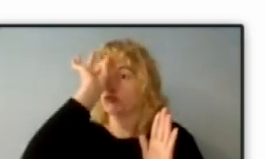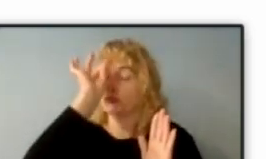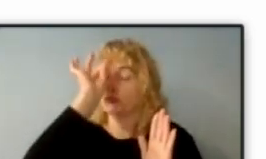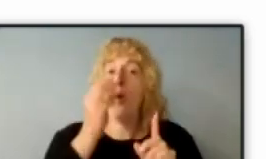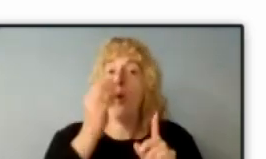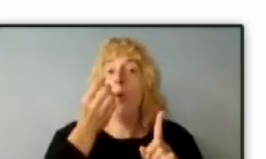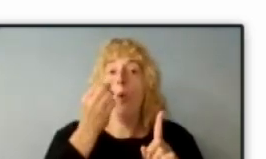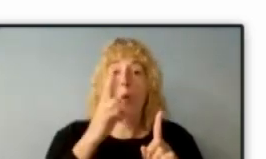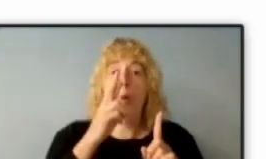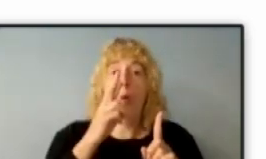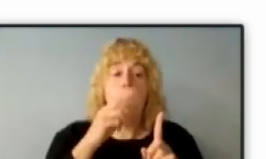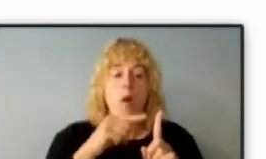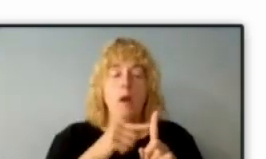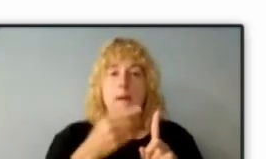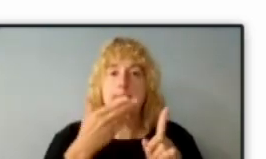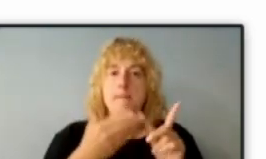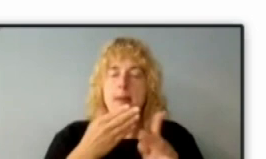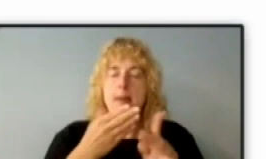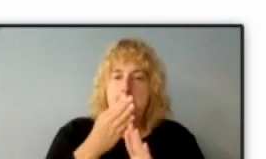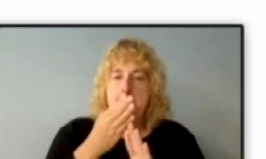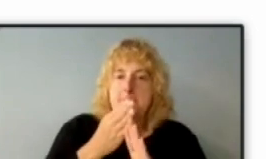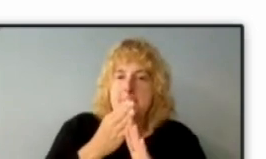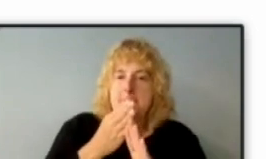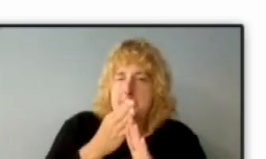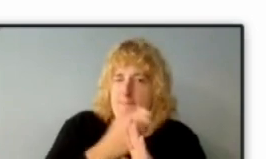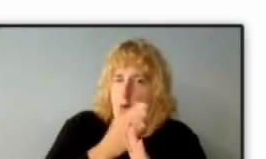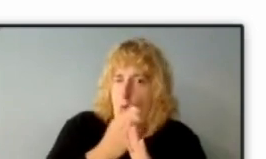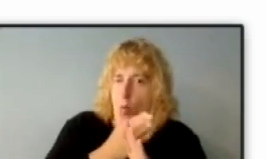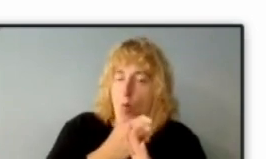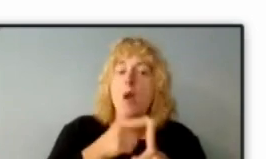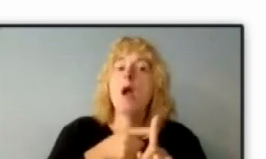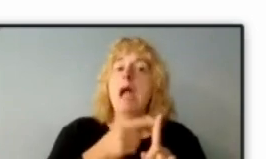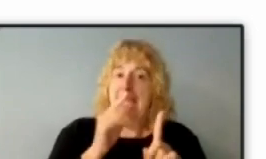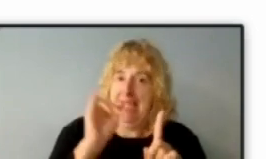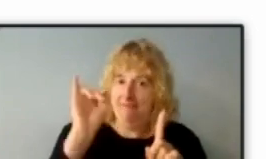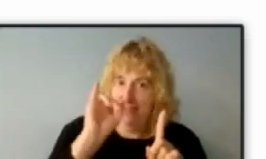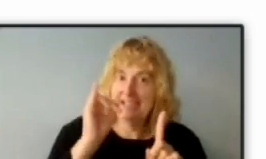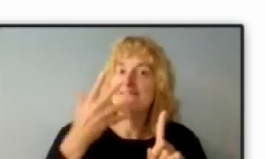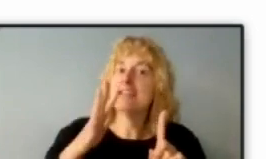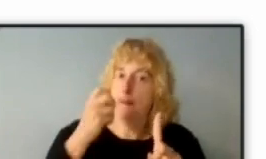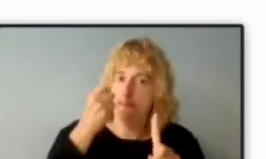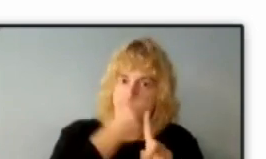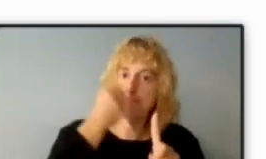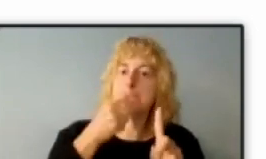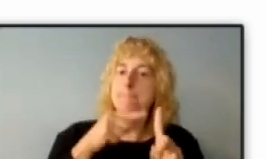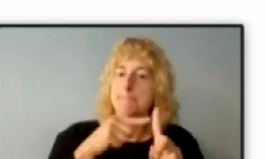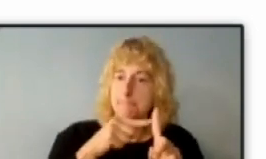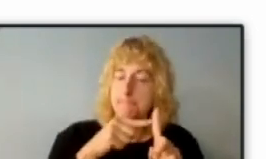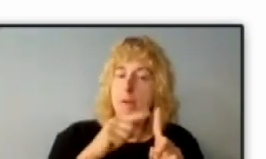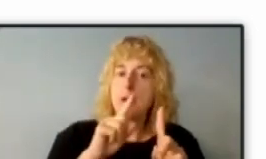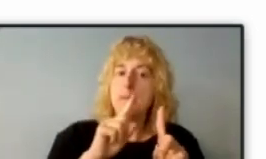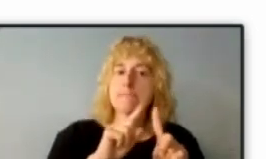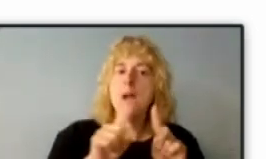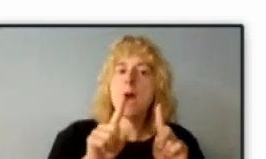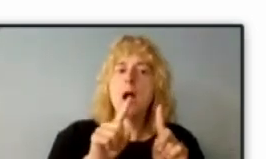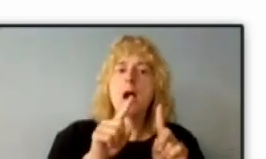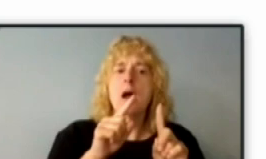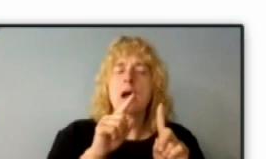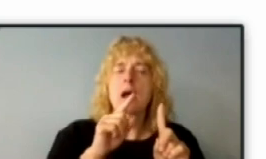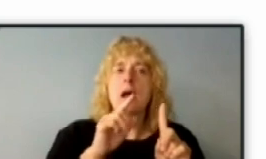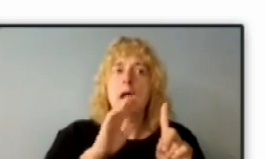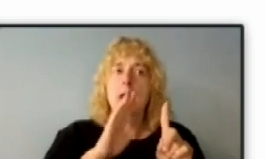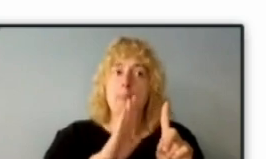be pre-symptomatic, meaning the infection has occurred, they're on their way to symptoms, either mild or